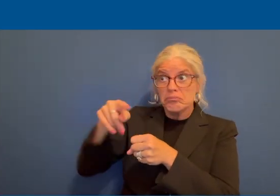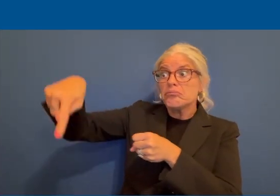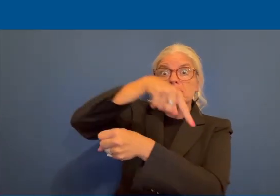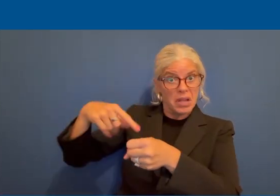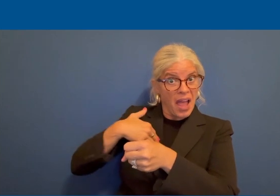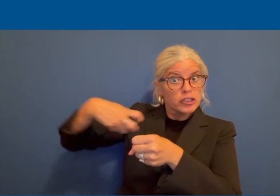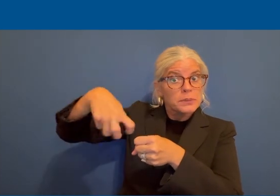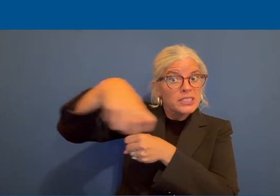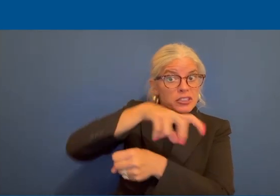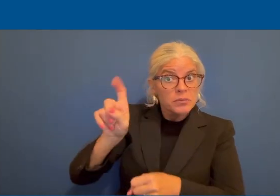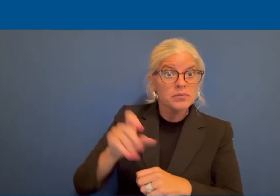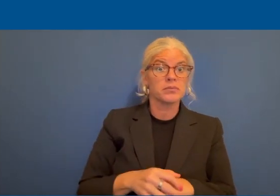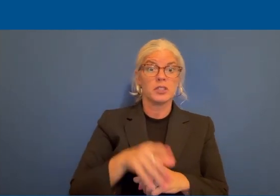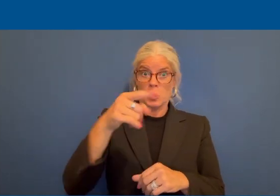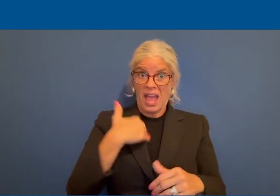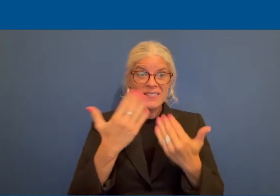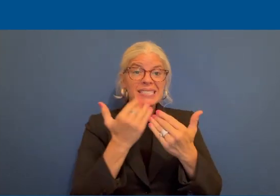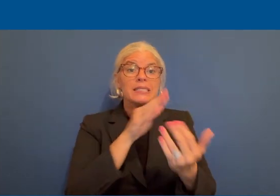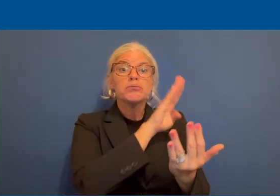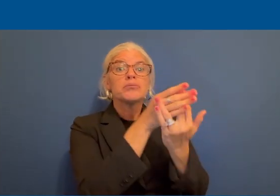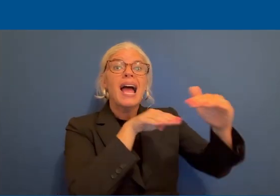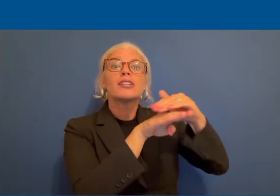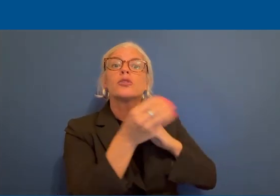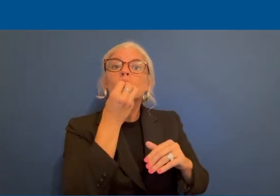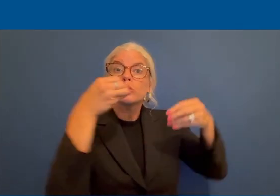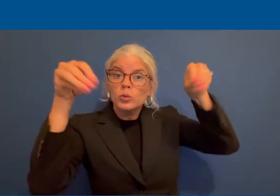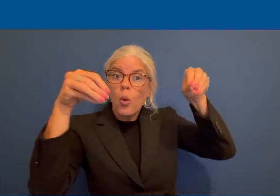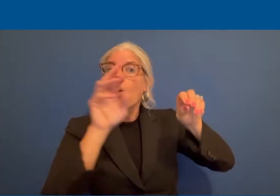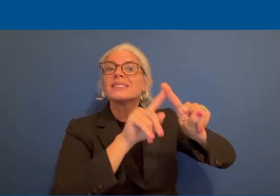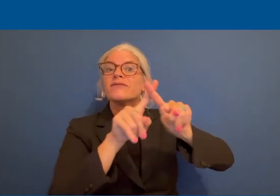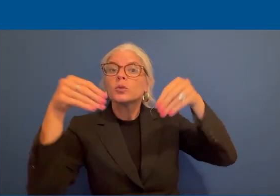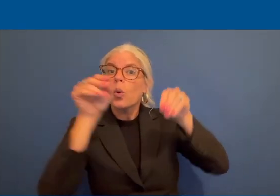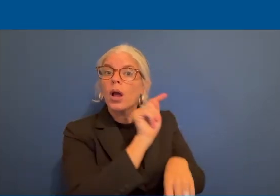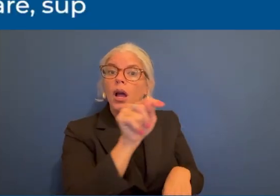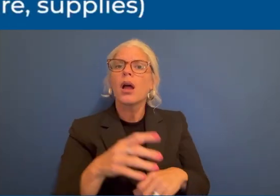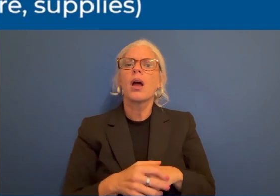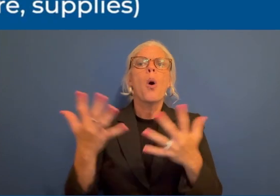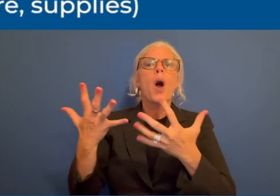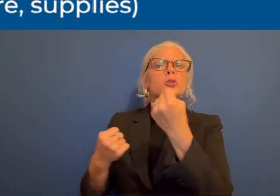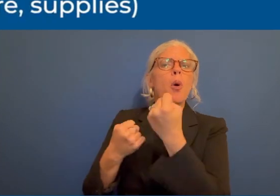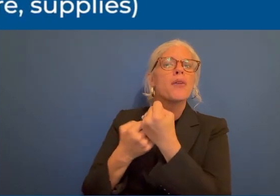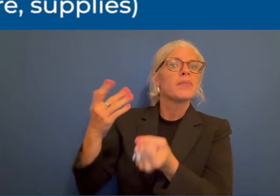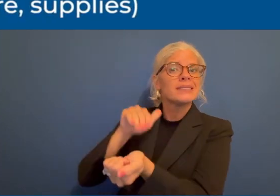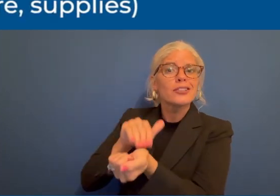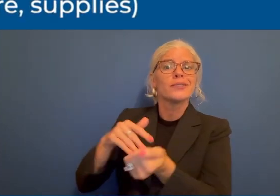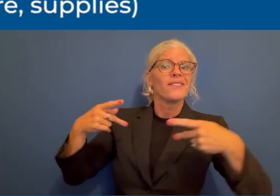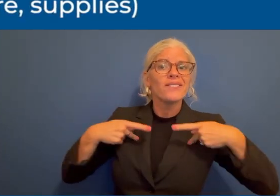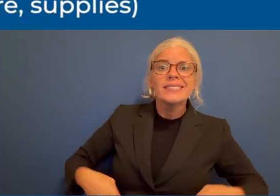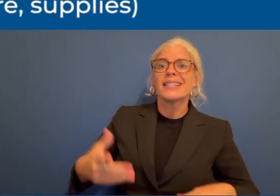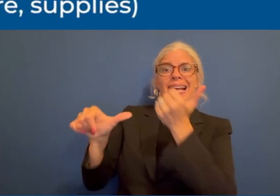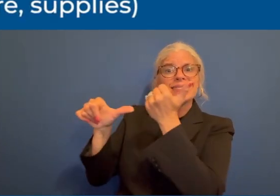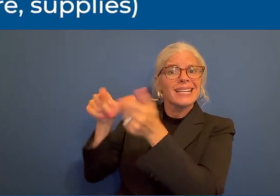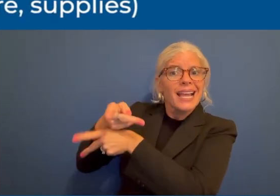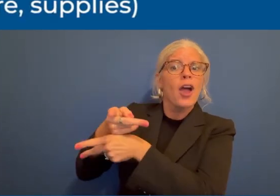transportation? Do you have ready access to grocery stores or other shops? What supports, like